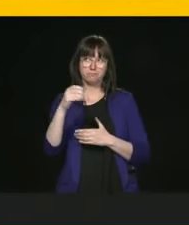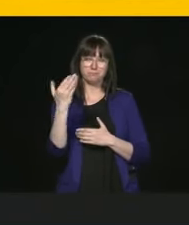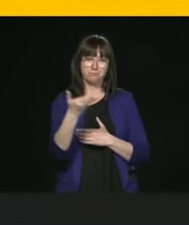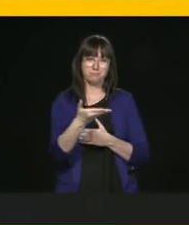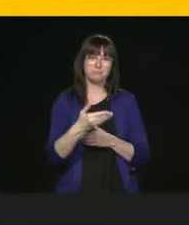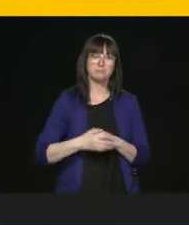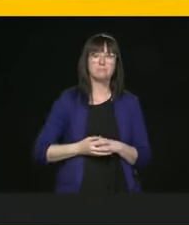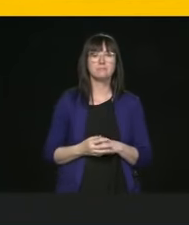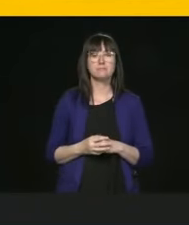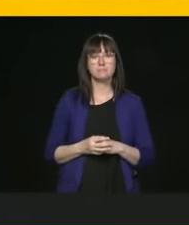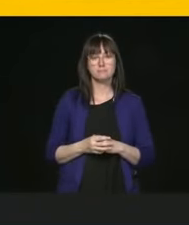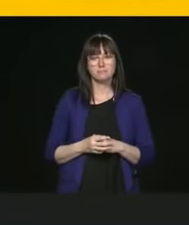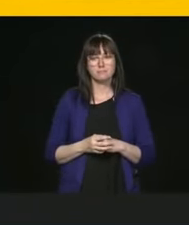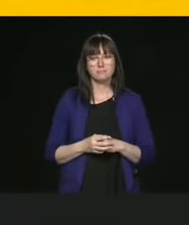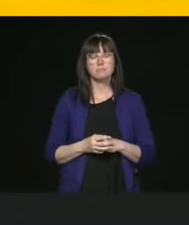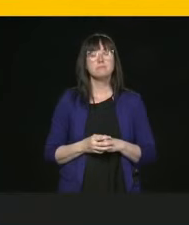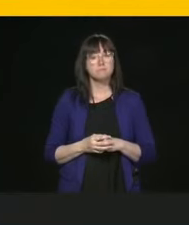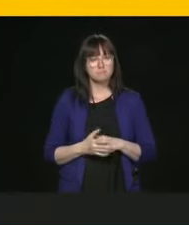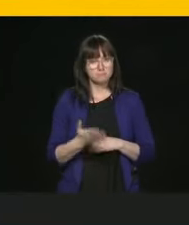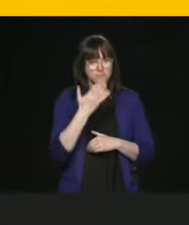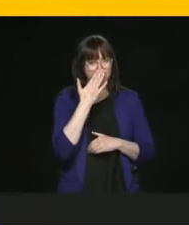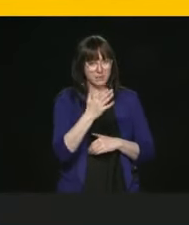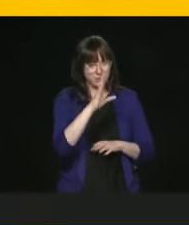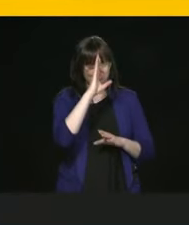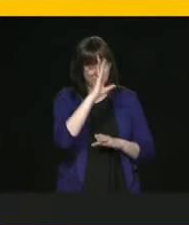Merci. Bonjour, thank Mr. you. Trudeau. Good morning, Mr. Trudeau.